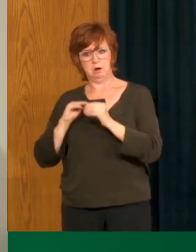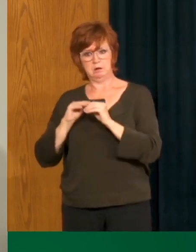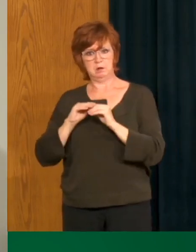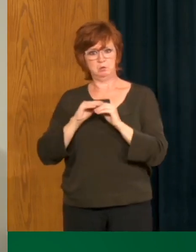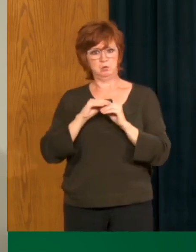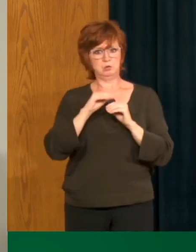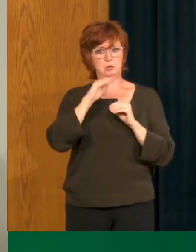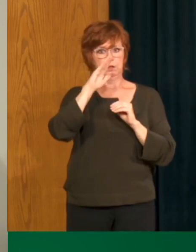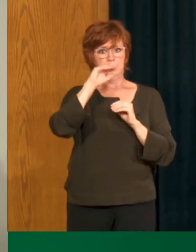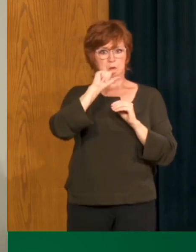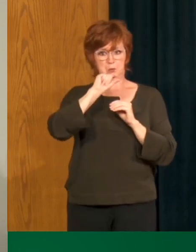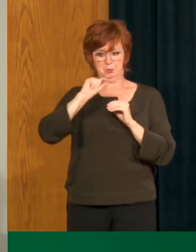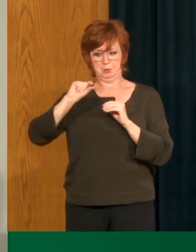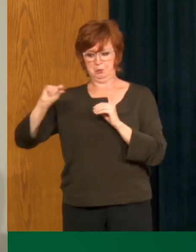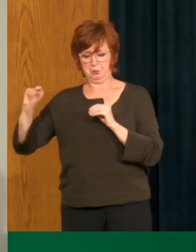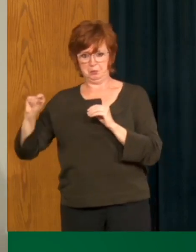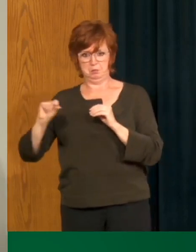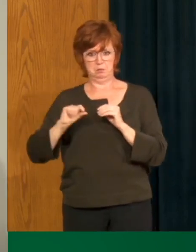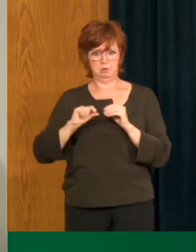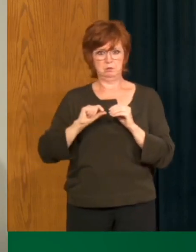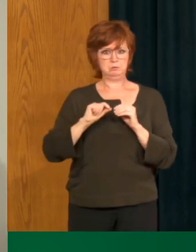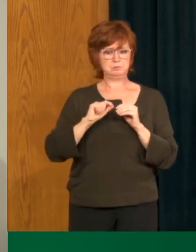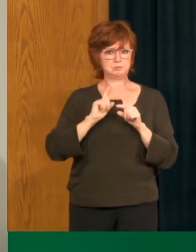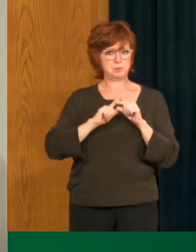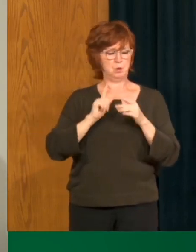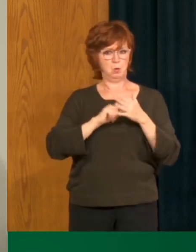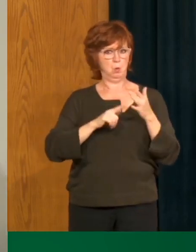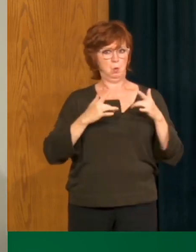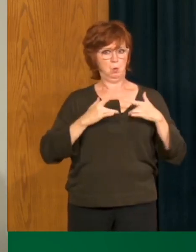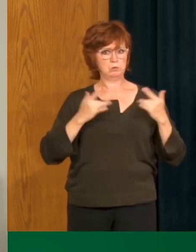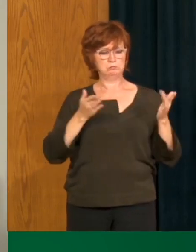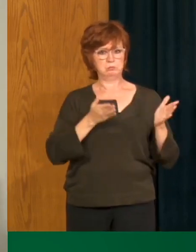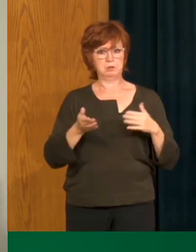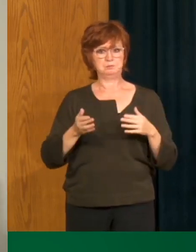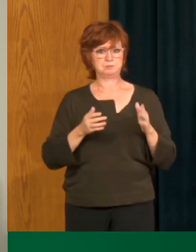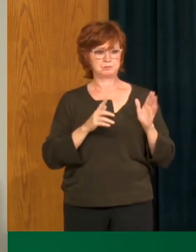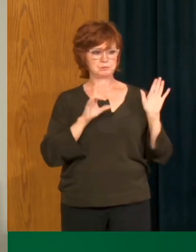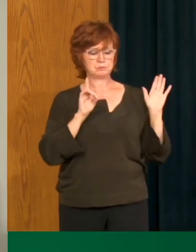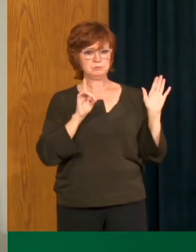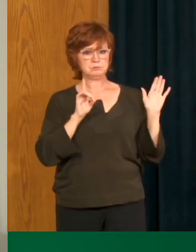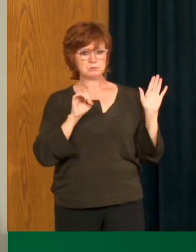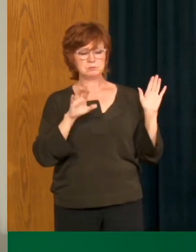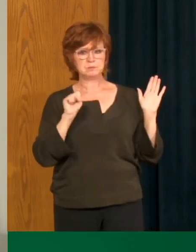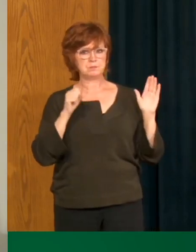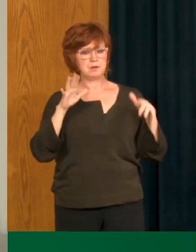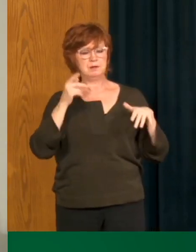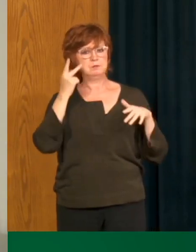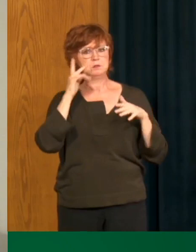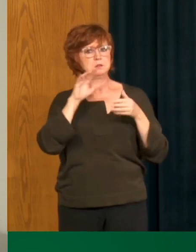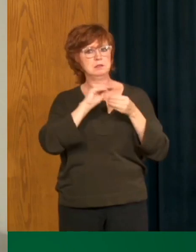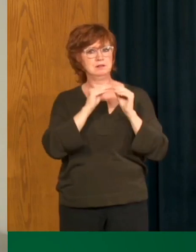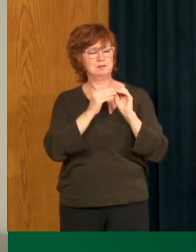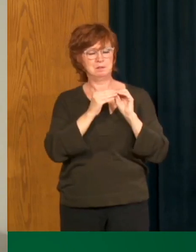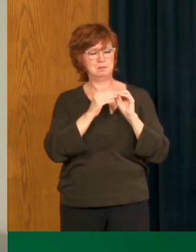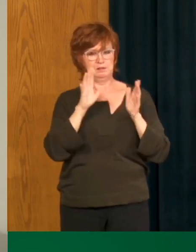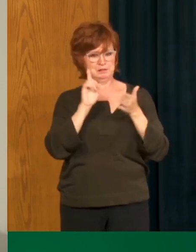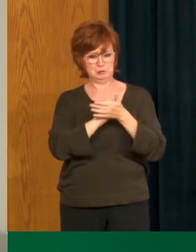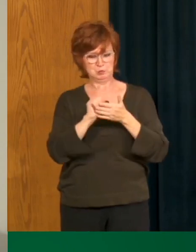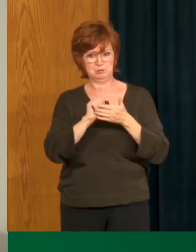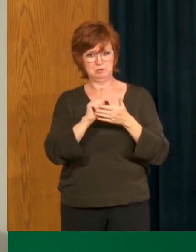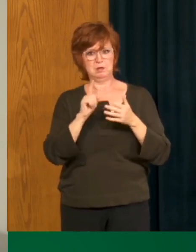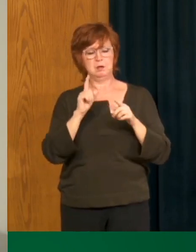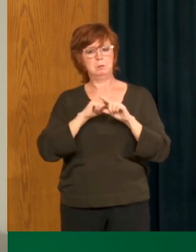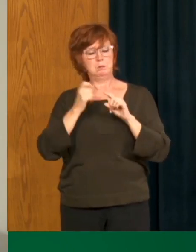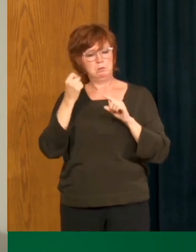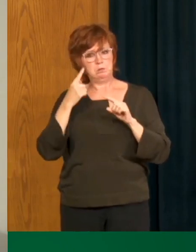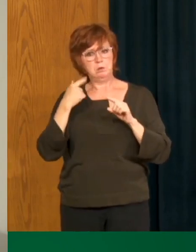not seen the updated RT for this week, but we work very closely with the modeling group that works with the Saskatchewan Health